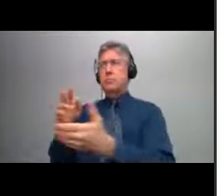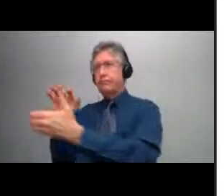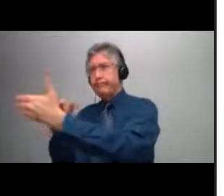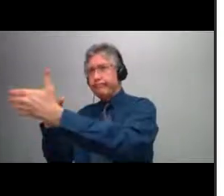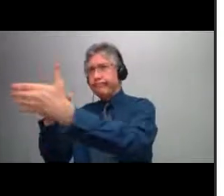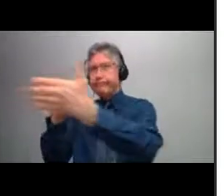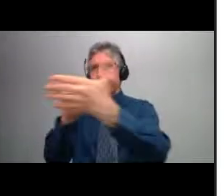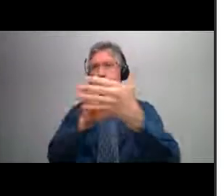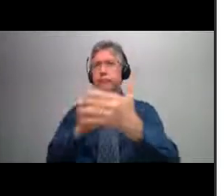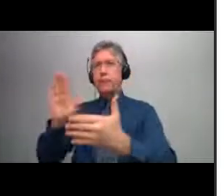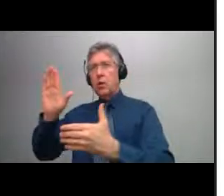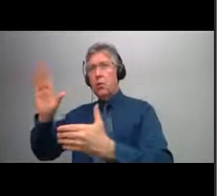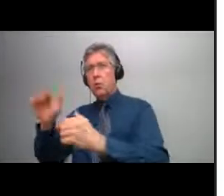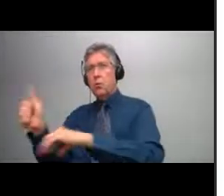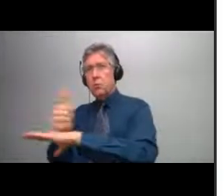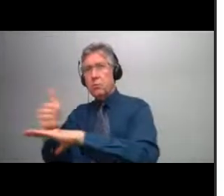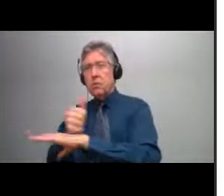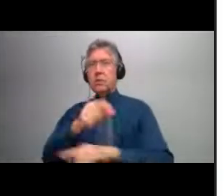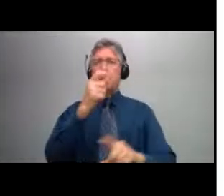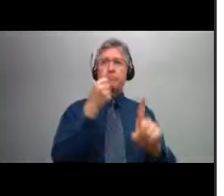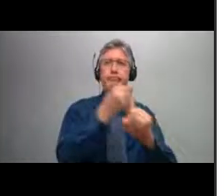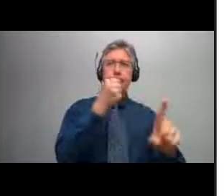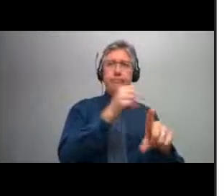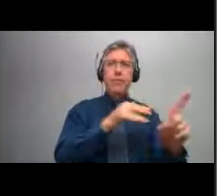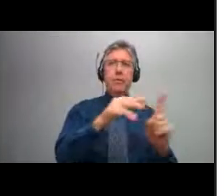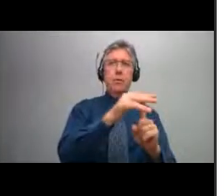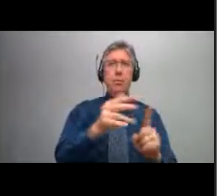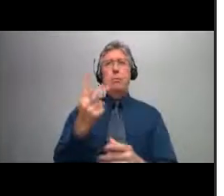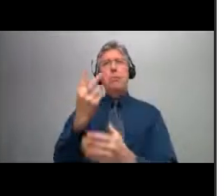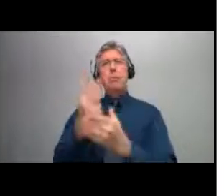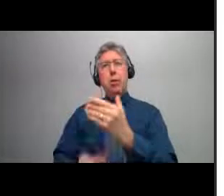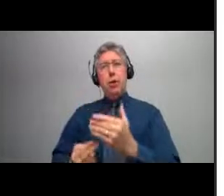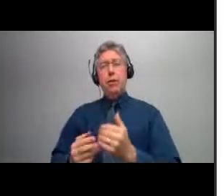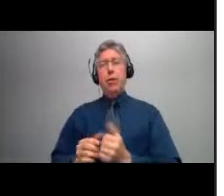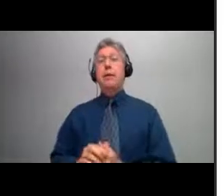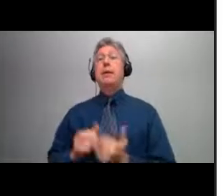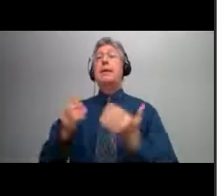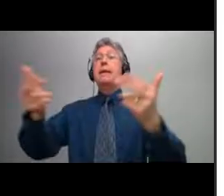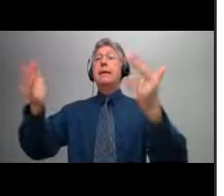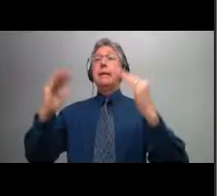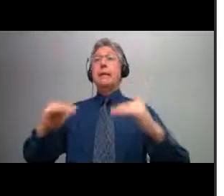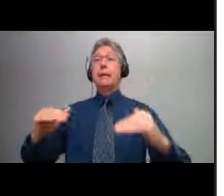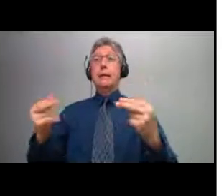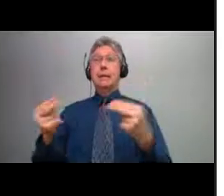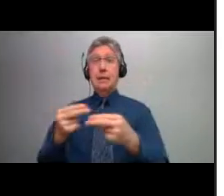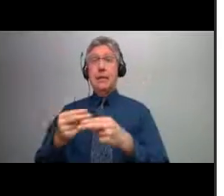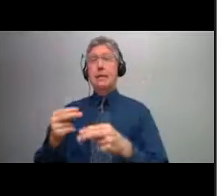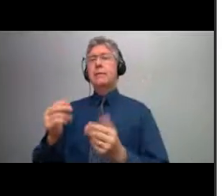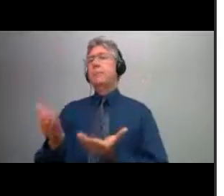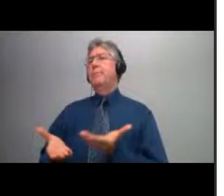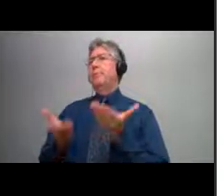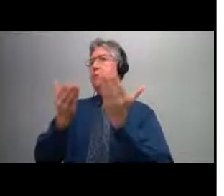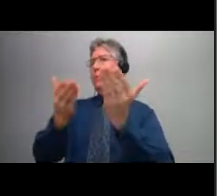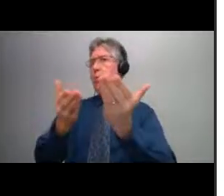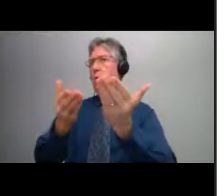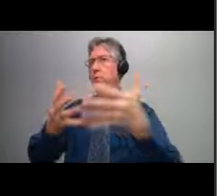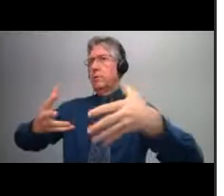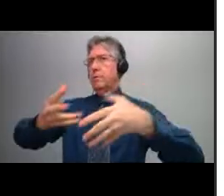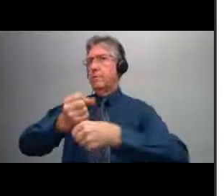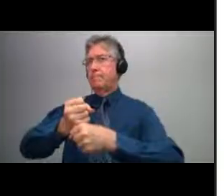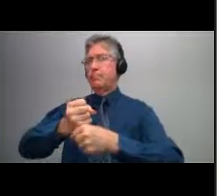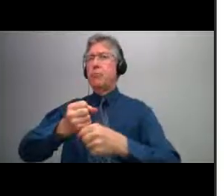impacts. On the next slide, you'll see the purpose and needs summary from the EA. Next slide, please. The purpose